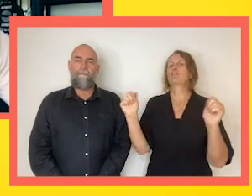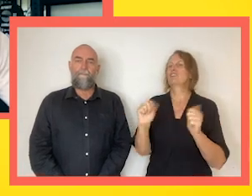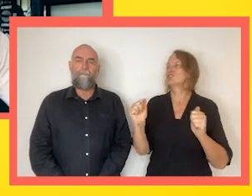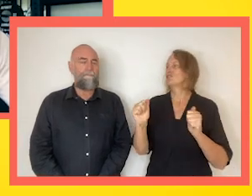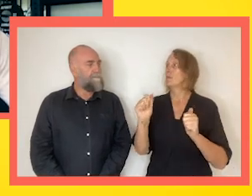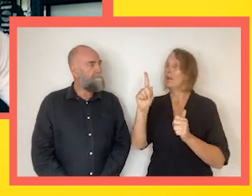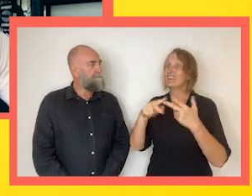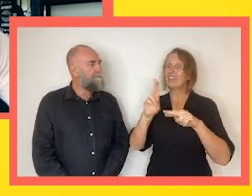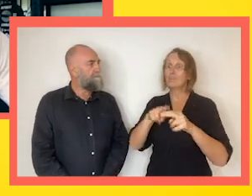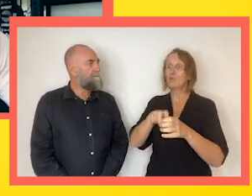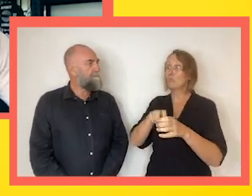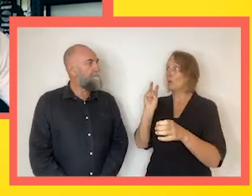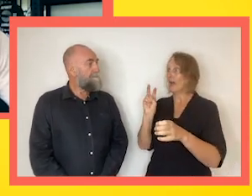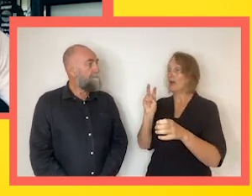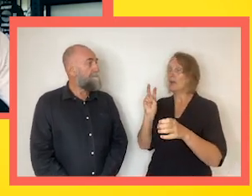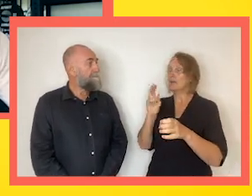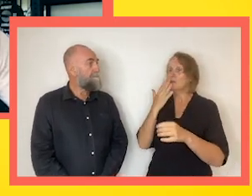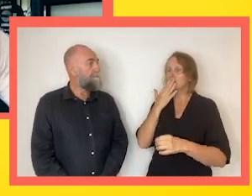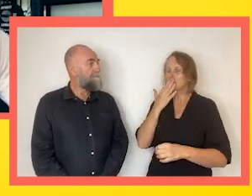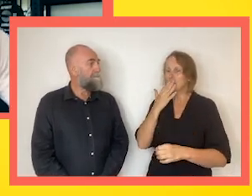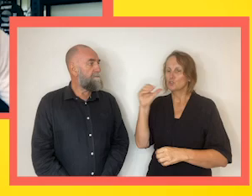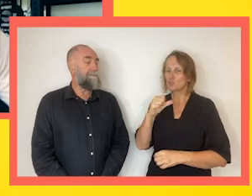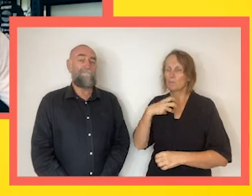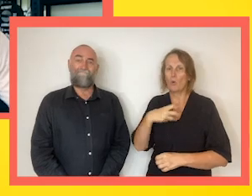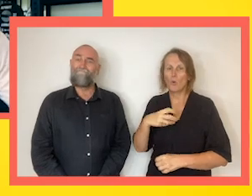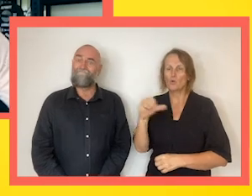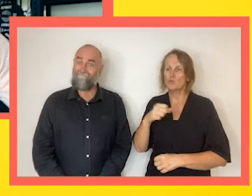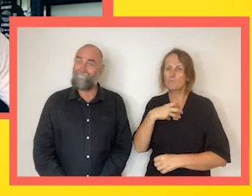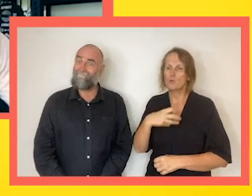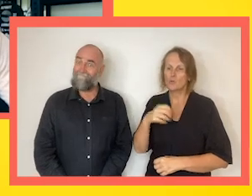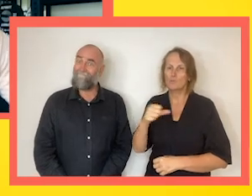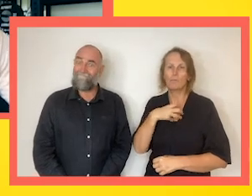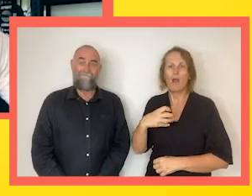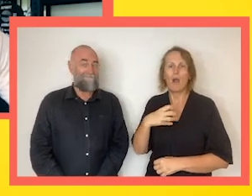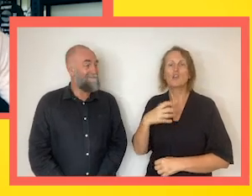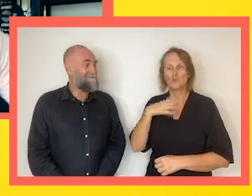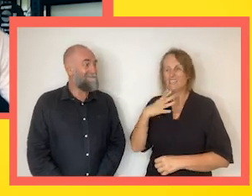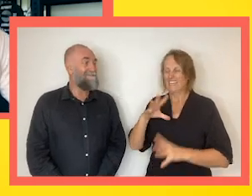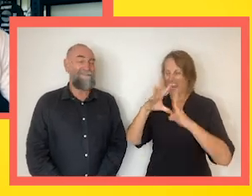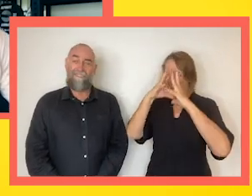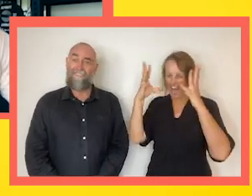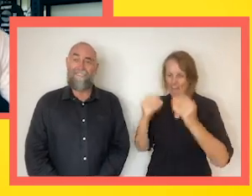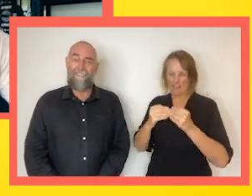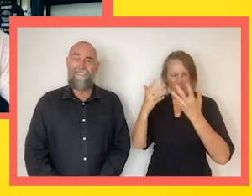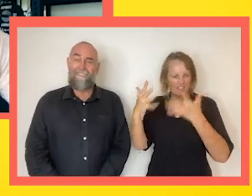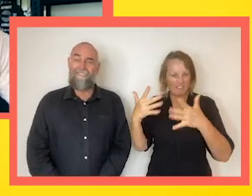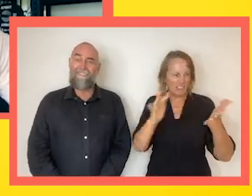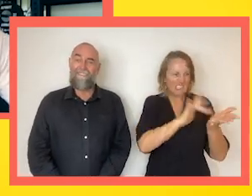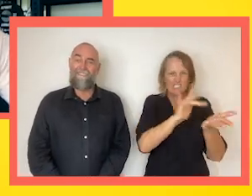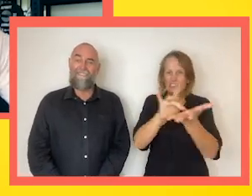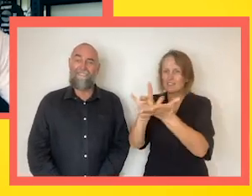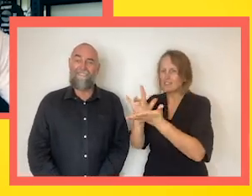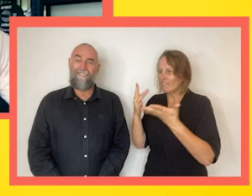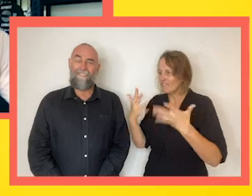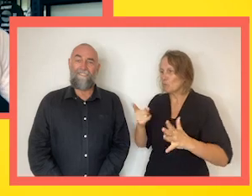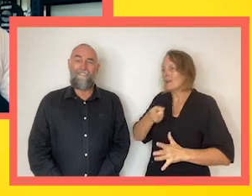sit back in your 50s going, oh, I could have played for another 4 years. You want to leave everything out there, be proud of those times,